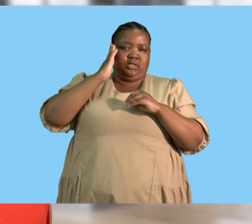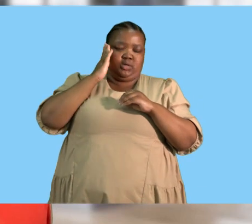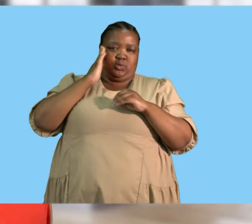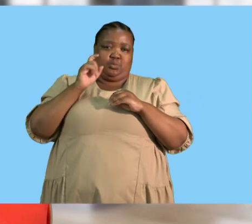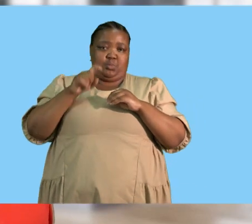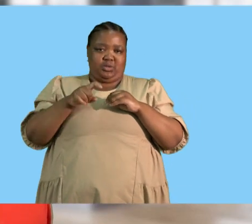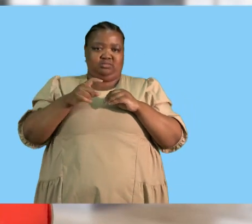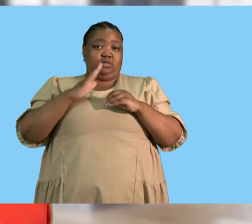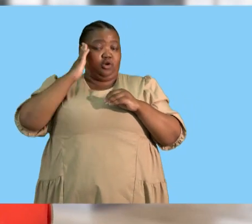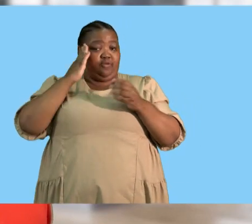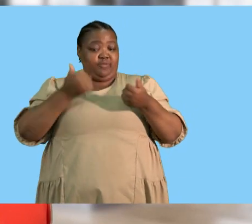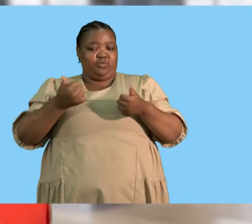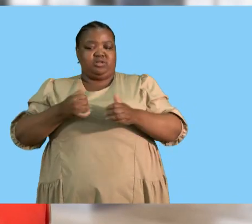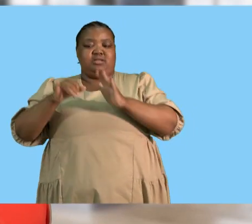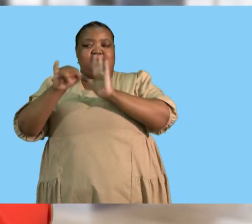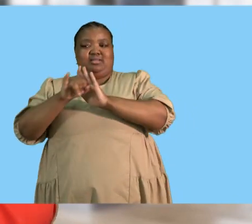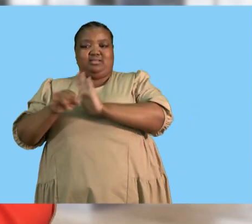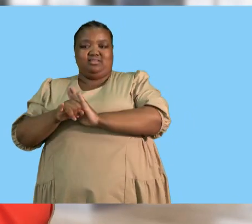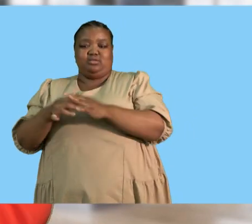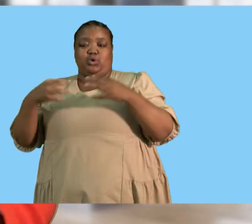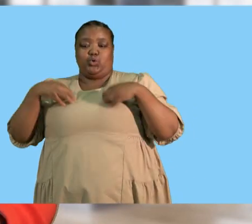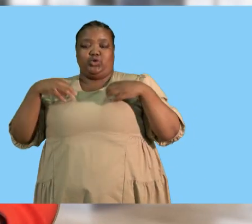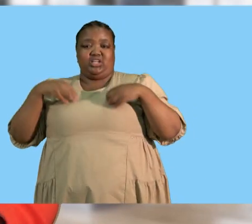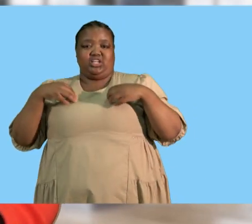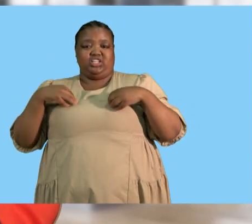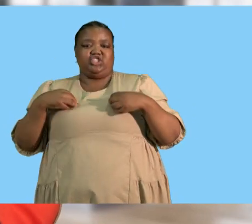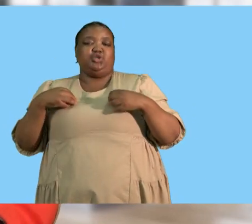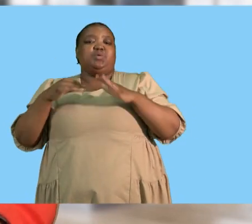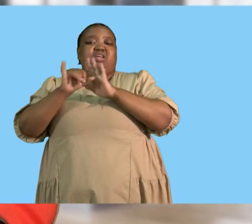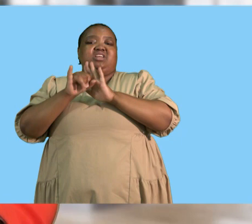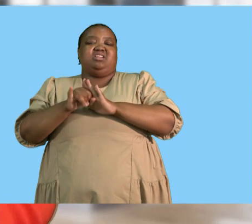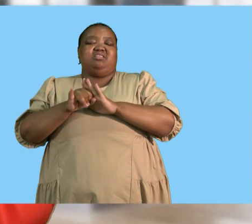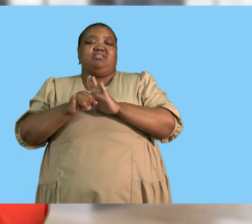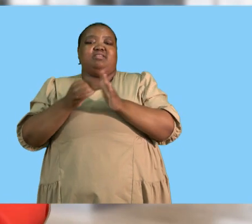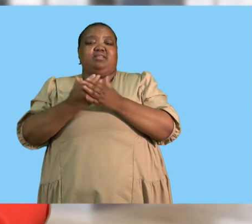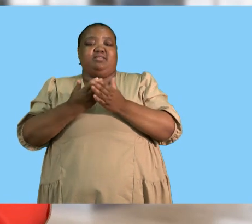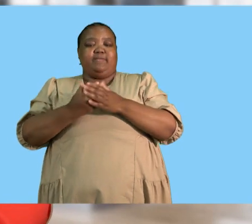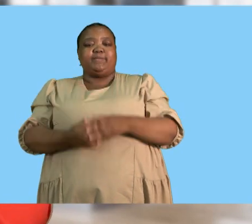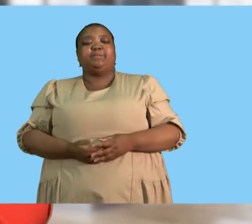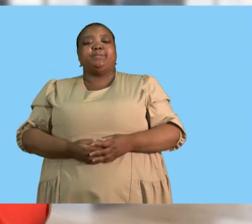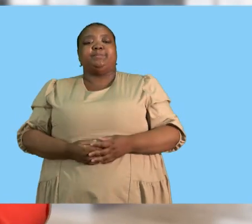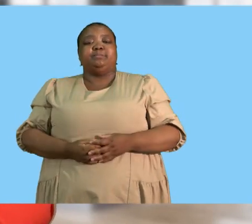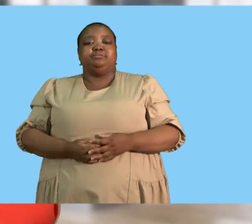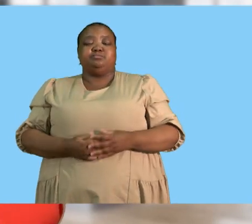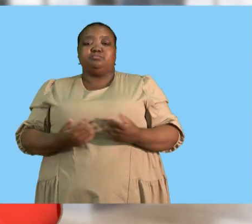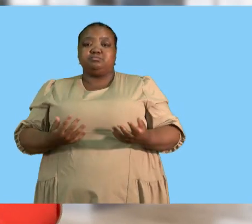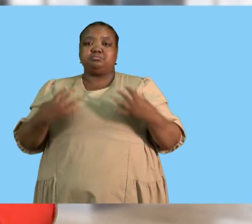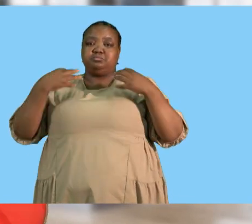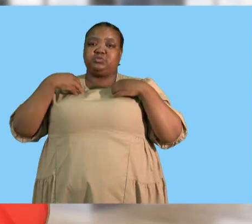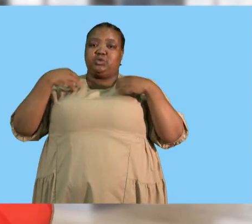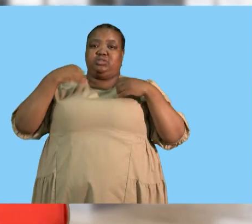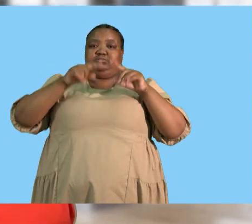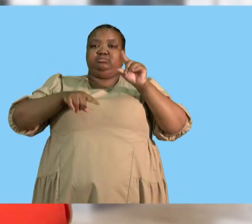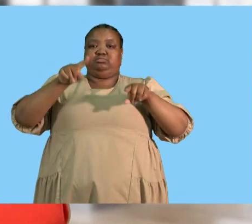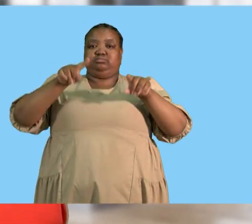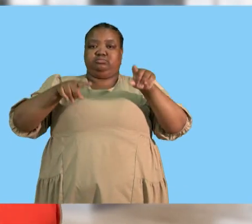it will be very easy for you to identify these forms of ownership in the given scenarios. Now, these are the different forms